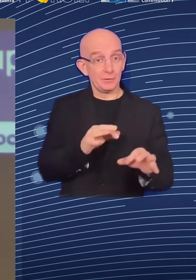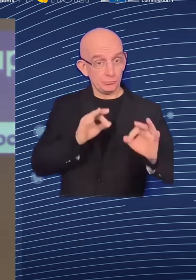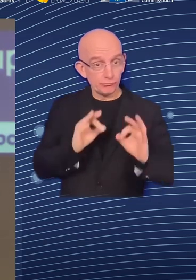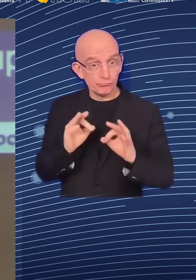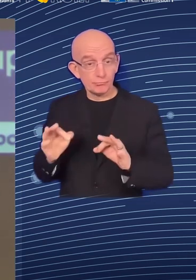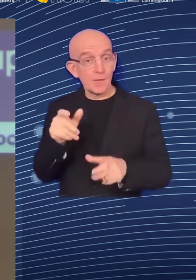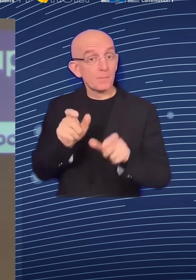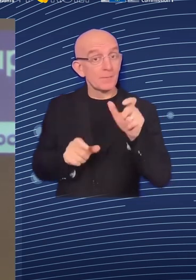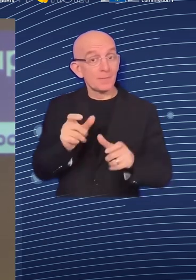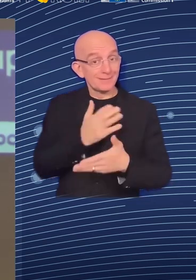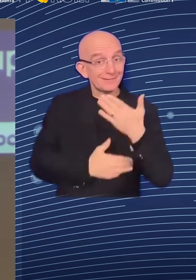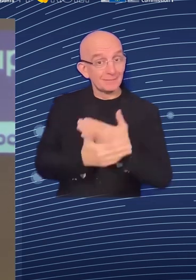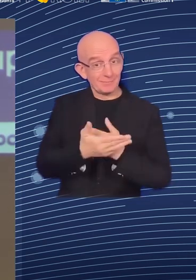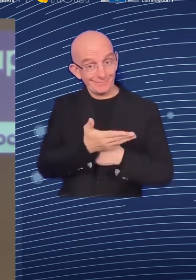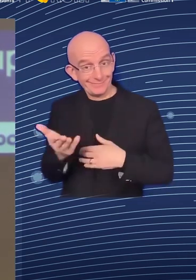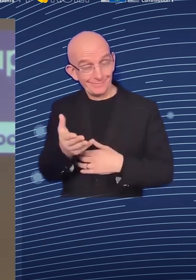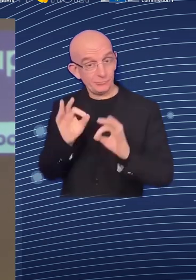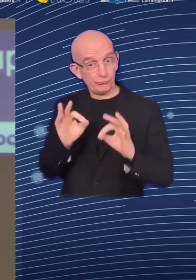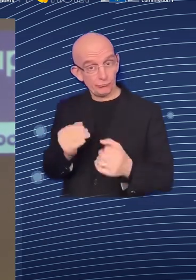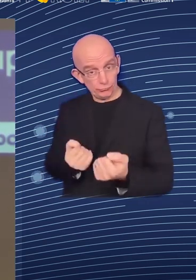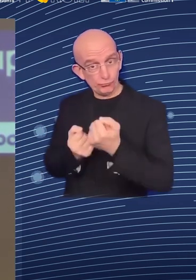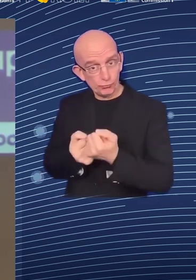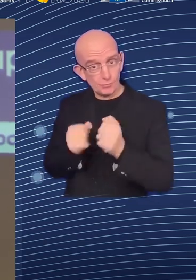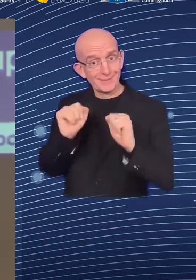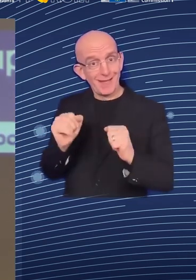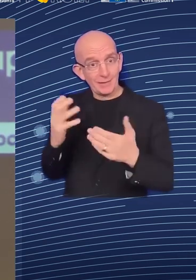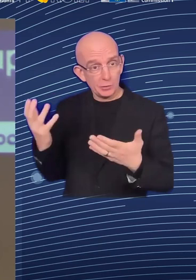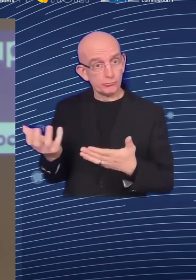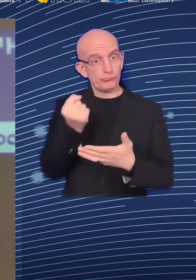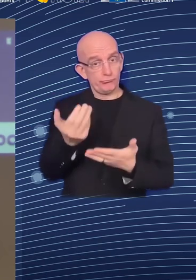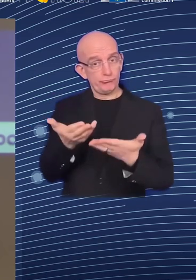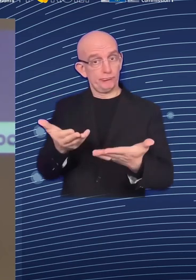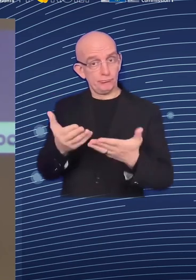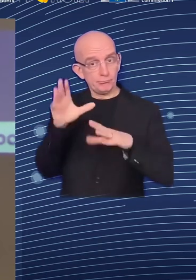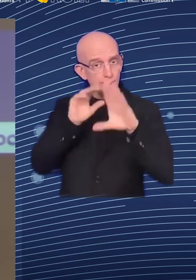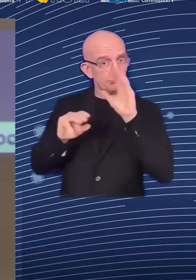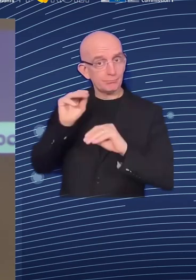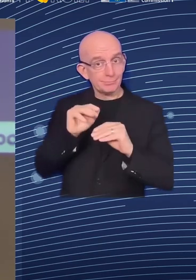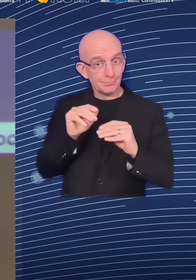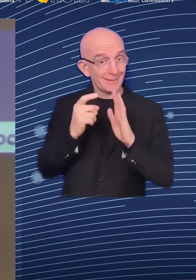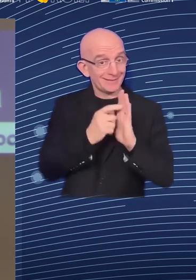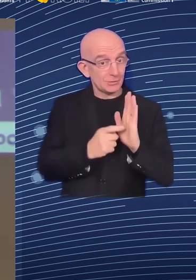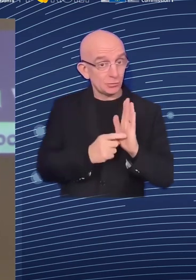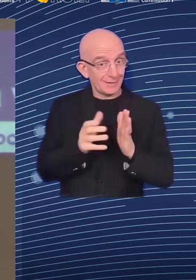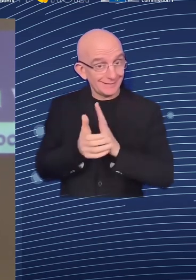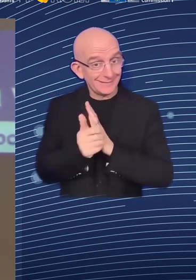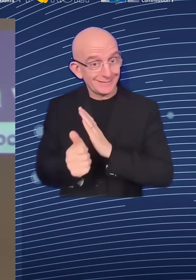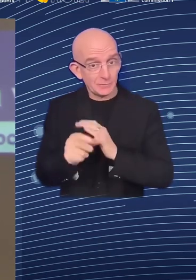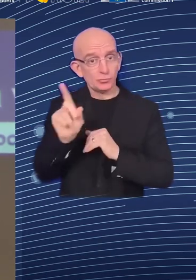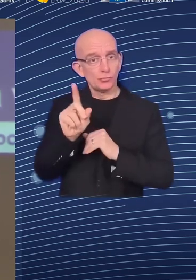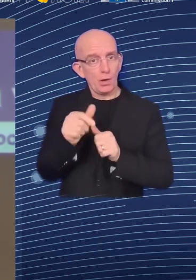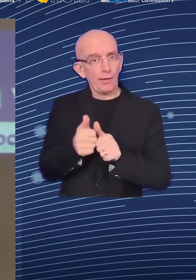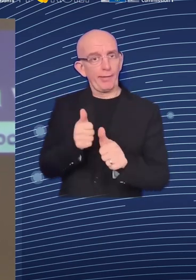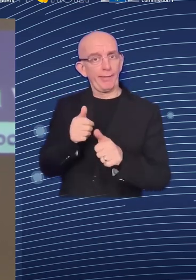Thank you for the question, because it's a very important matter. Because when we were speaking about digital inclusion,